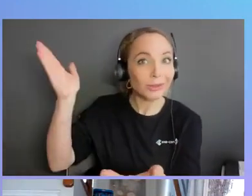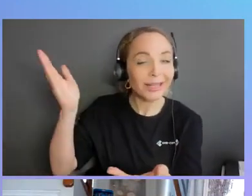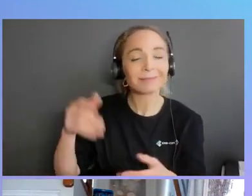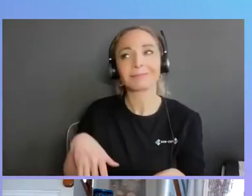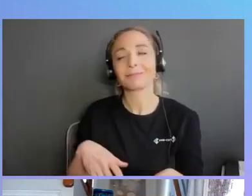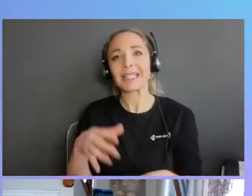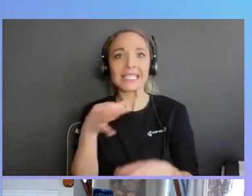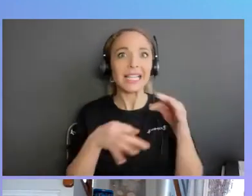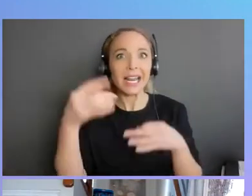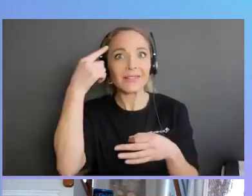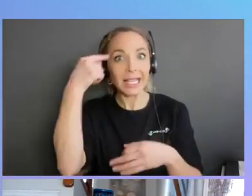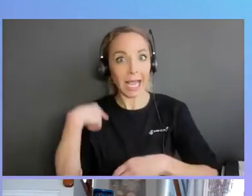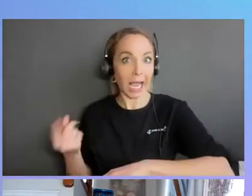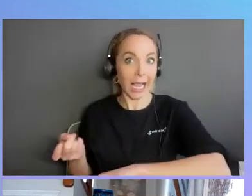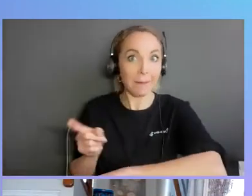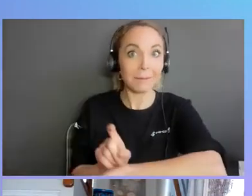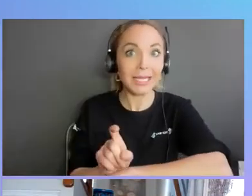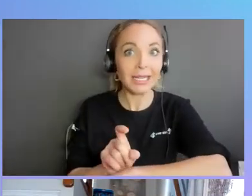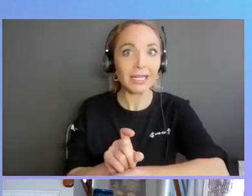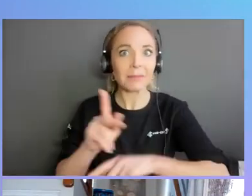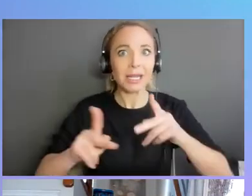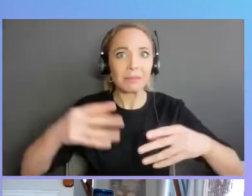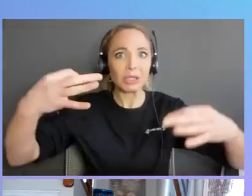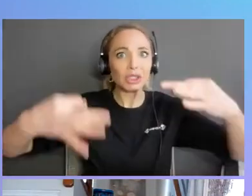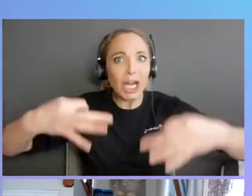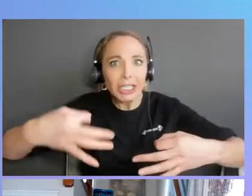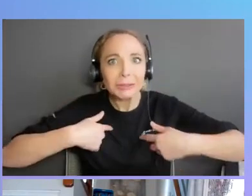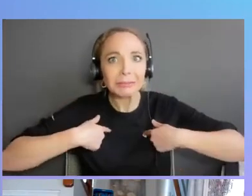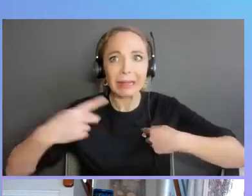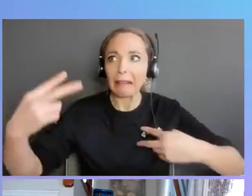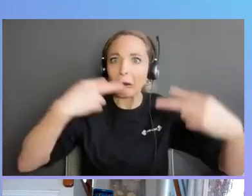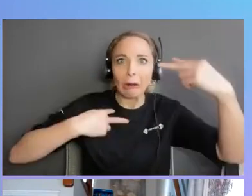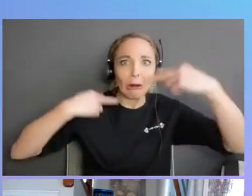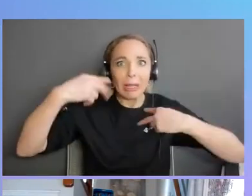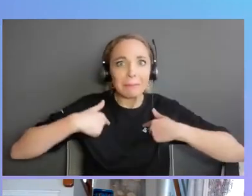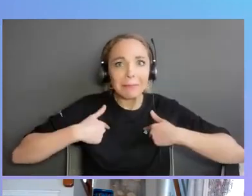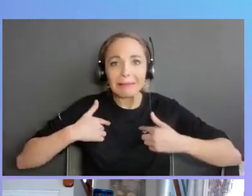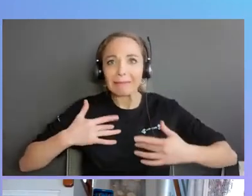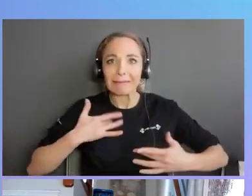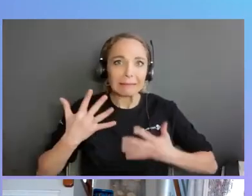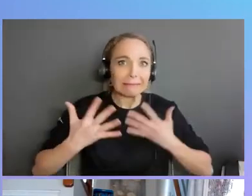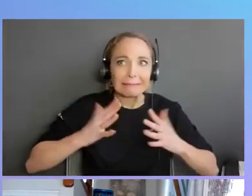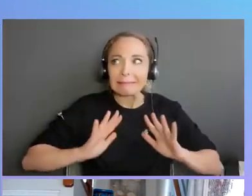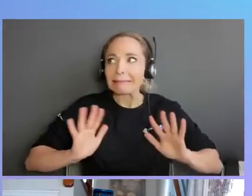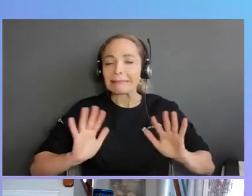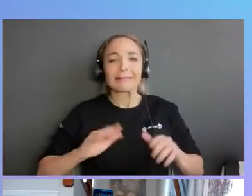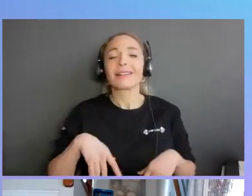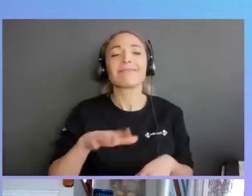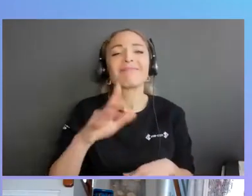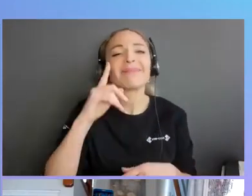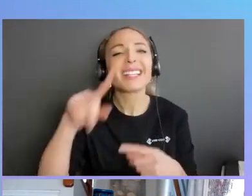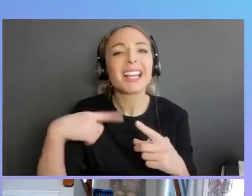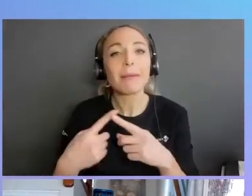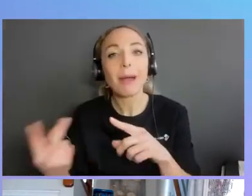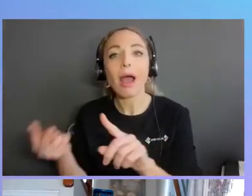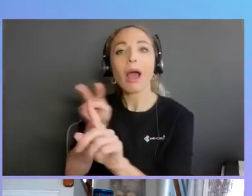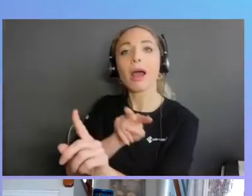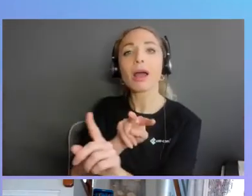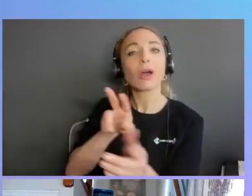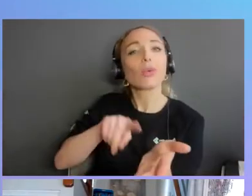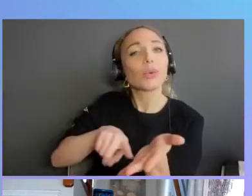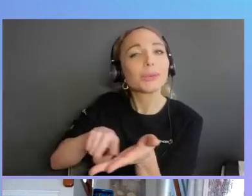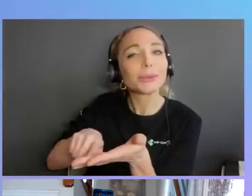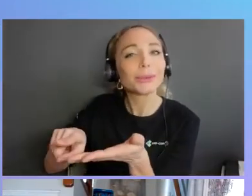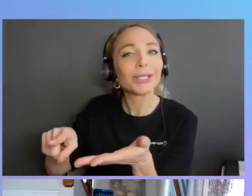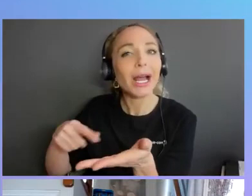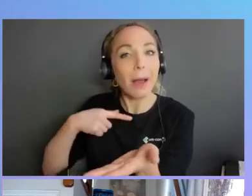think of it more like research. I am going there to find out how they react to this thing I'm showing them. I am researching them, right? That